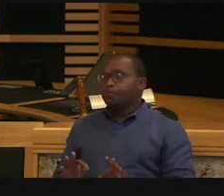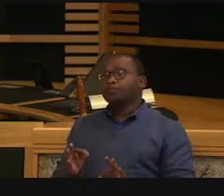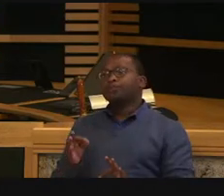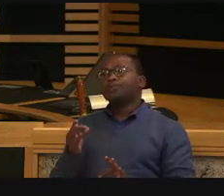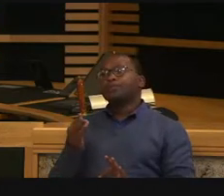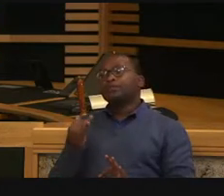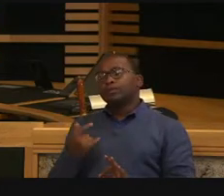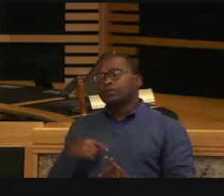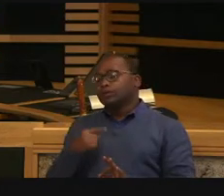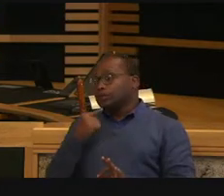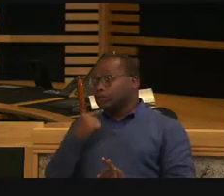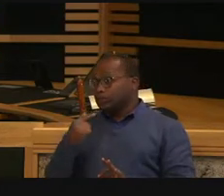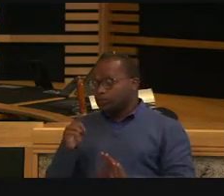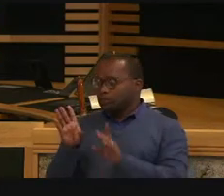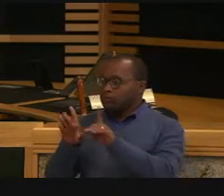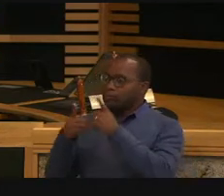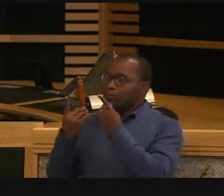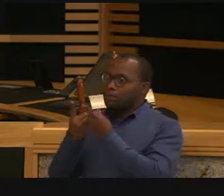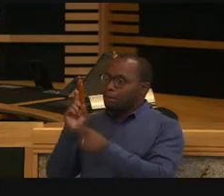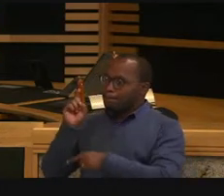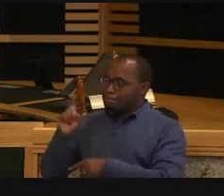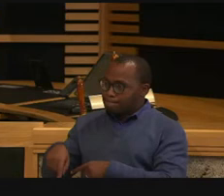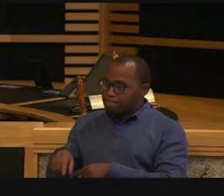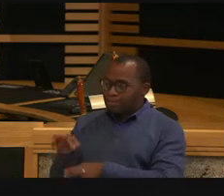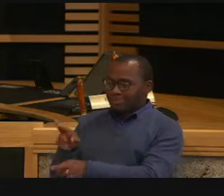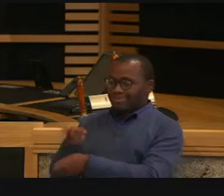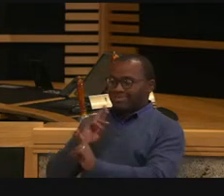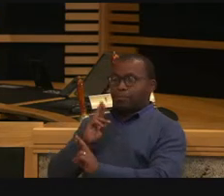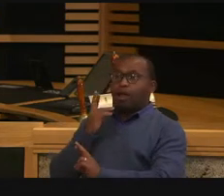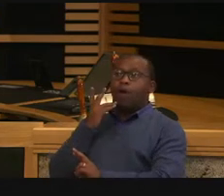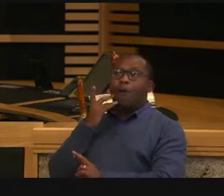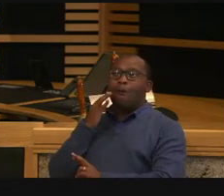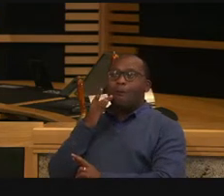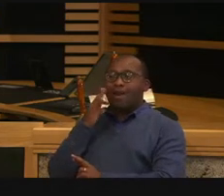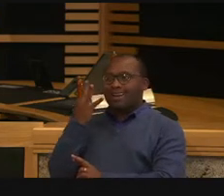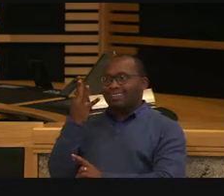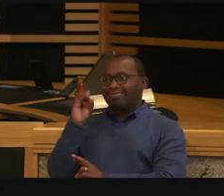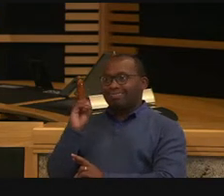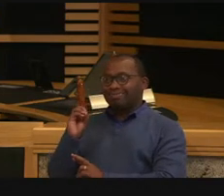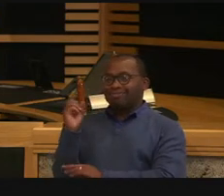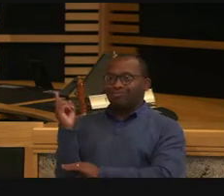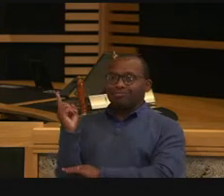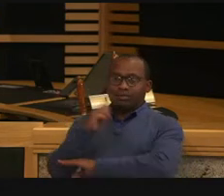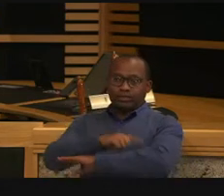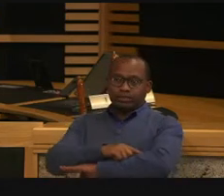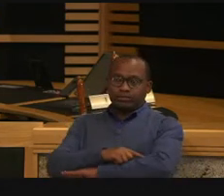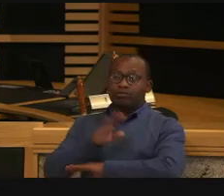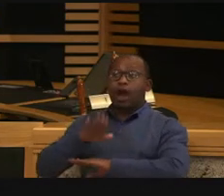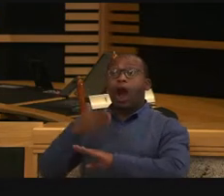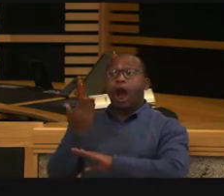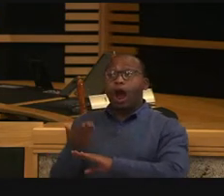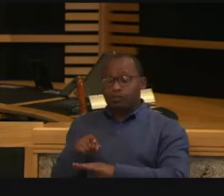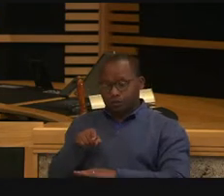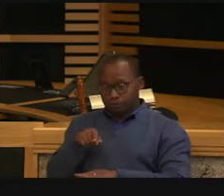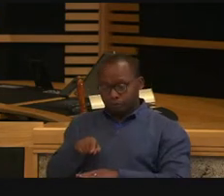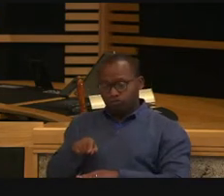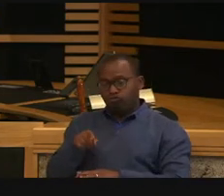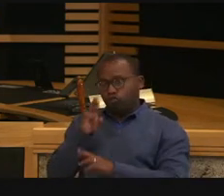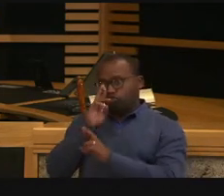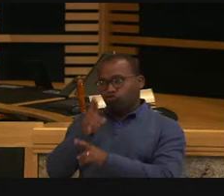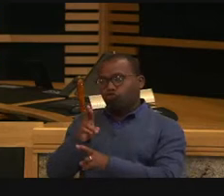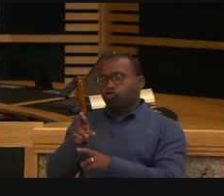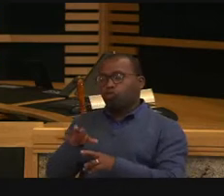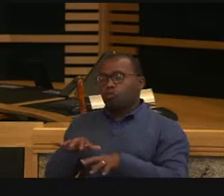recommendations by the department within 30 days after the adoption of this